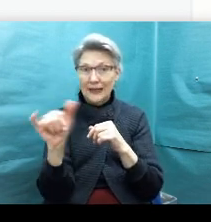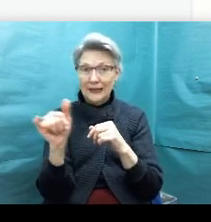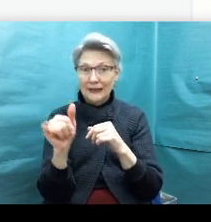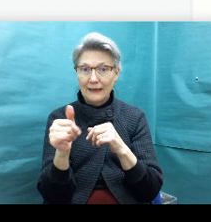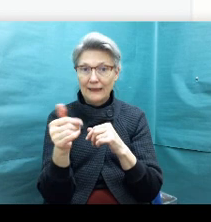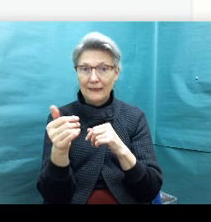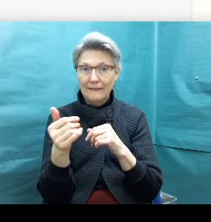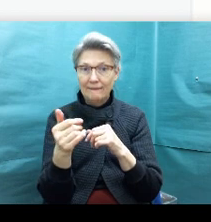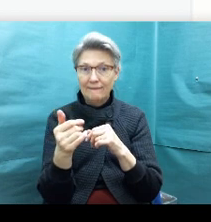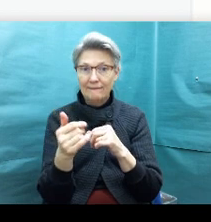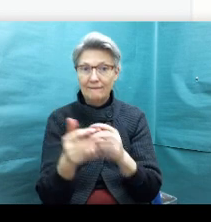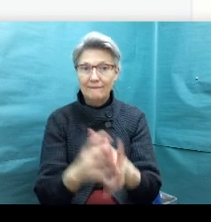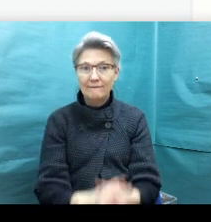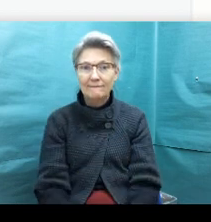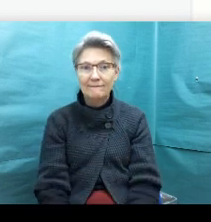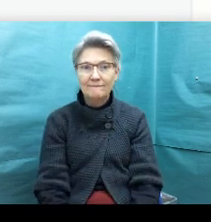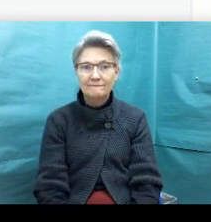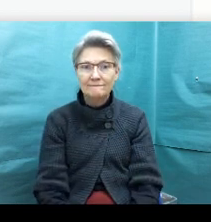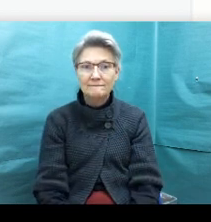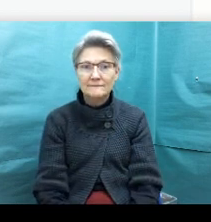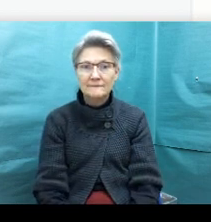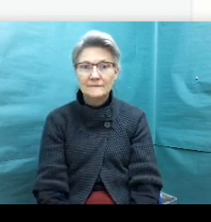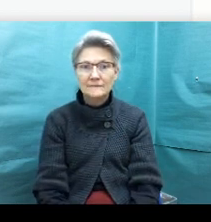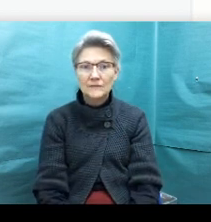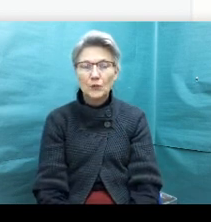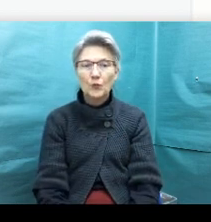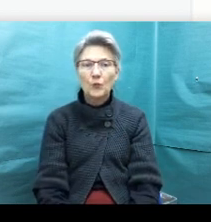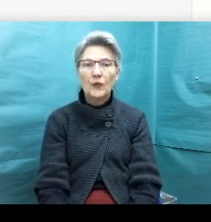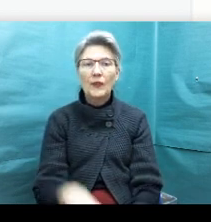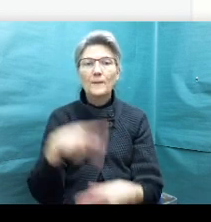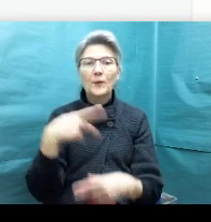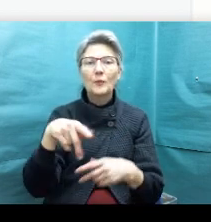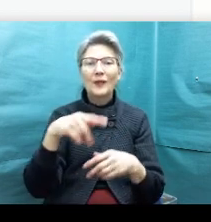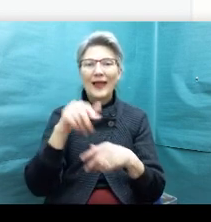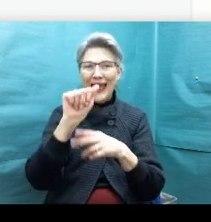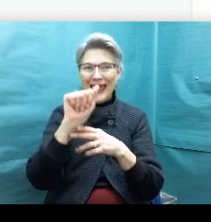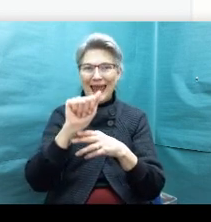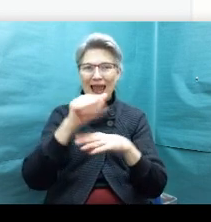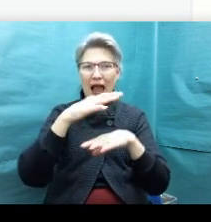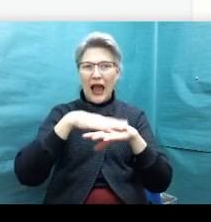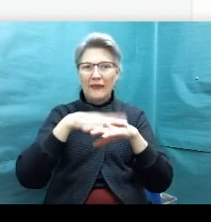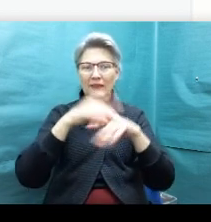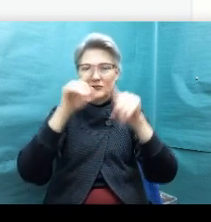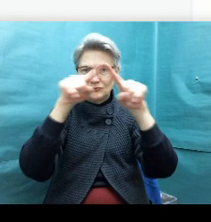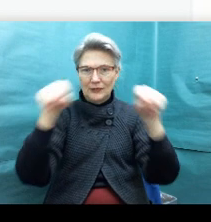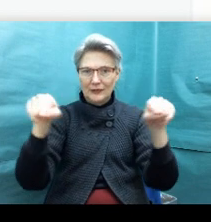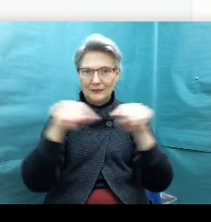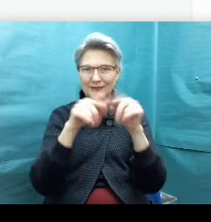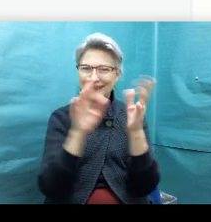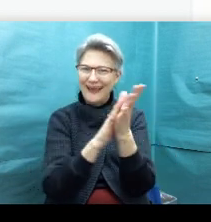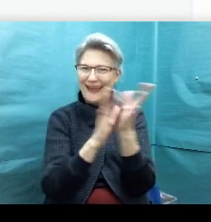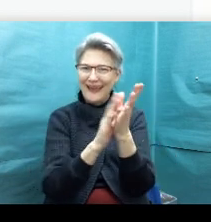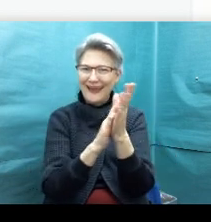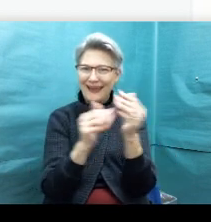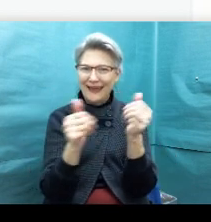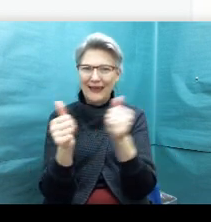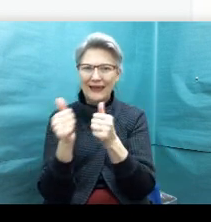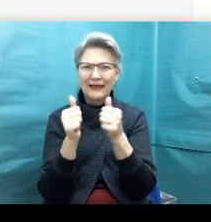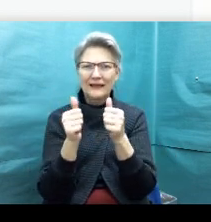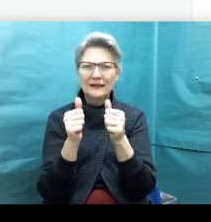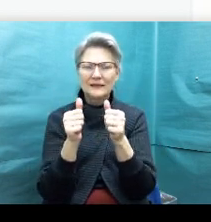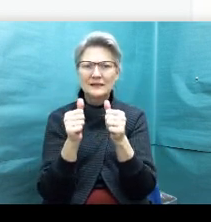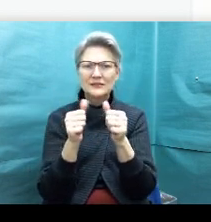something like this. If so, bravo! Let's move on to